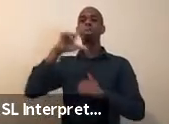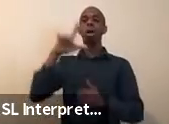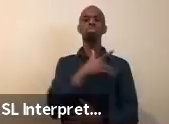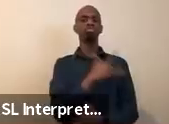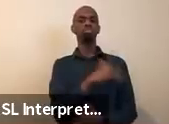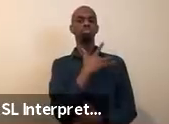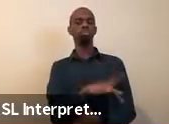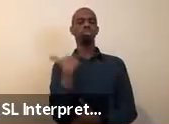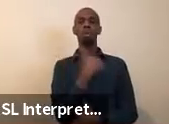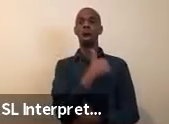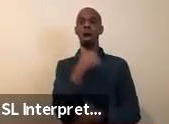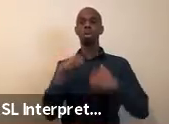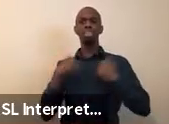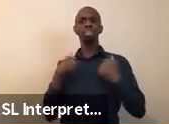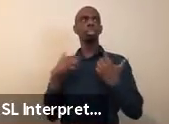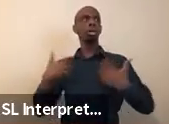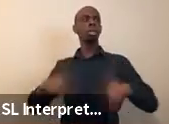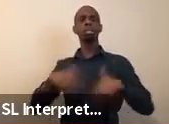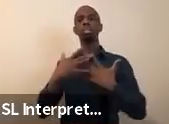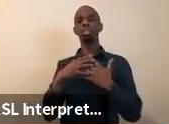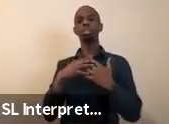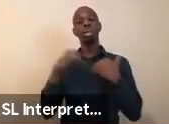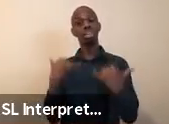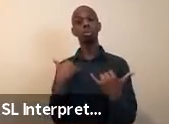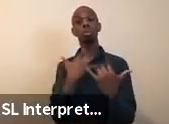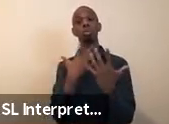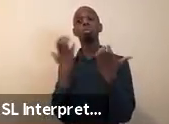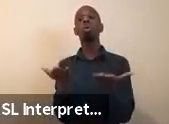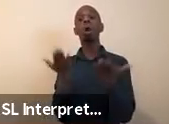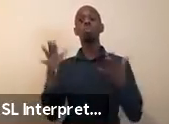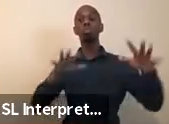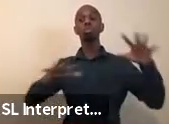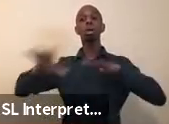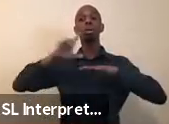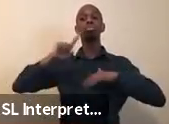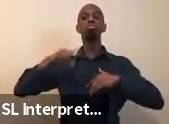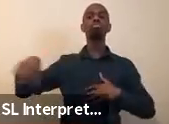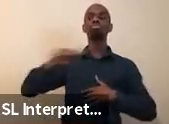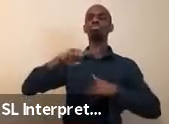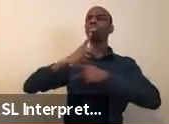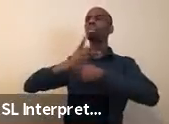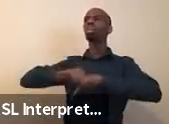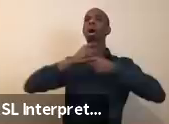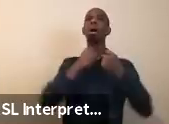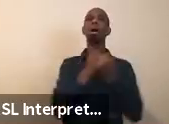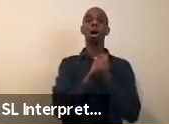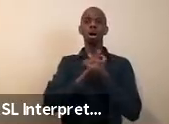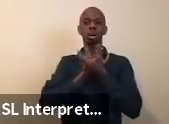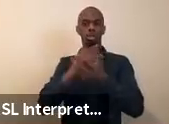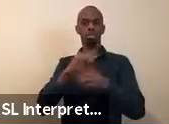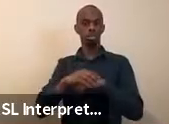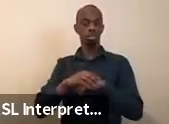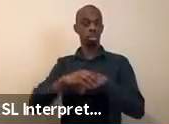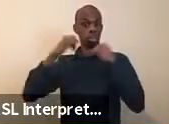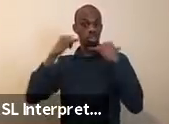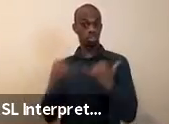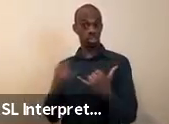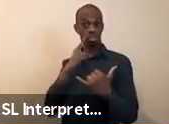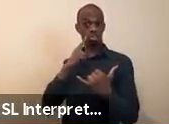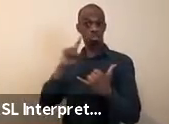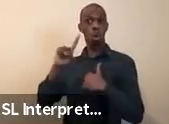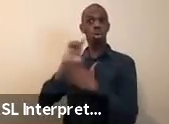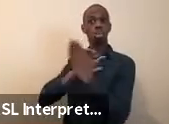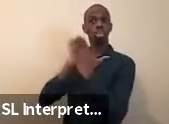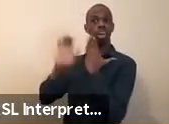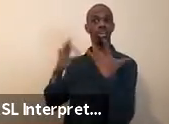a more just future. Among the programs we oversee, including a robust calendar of public events and fellowship